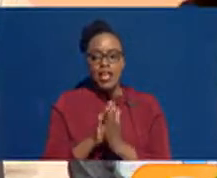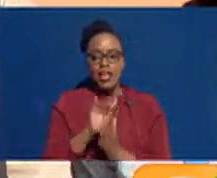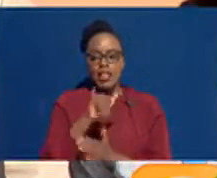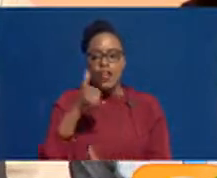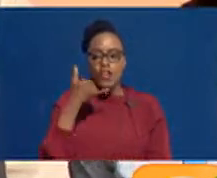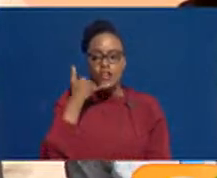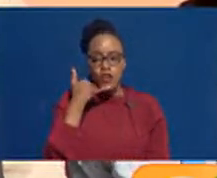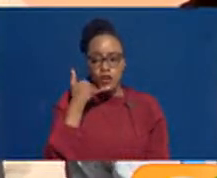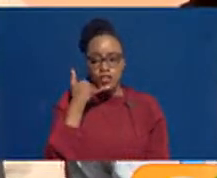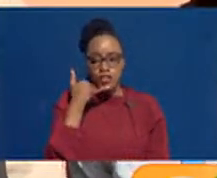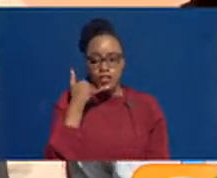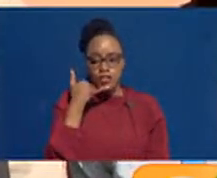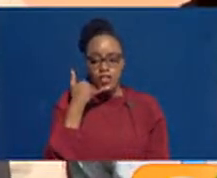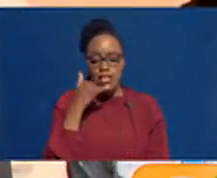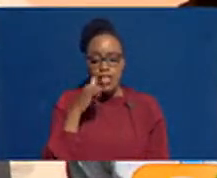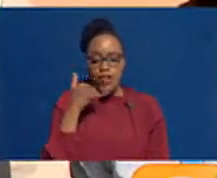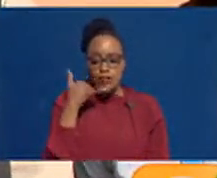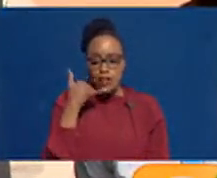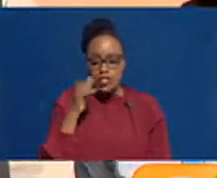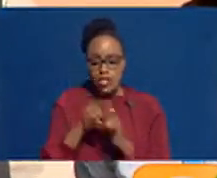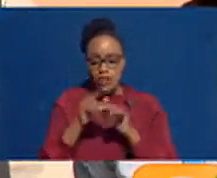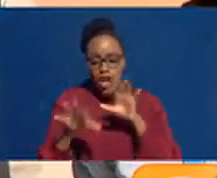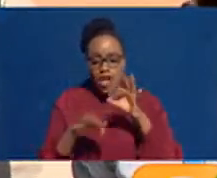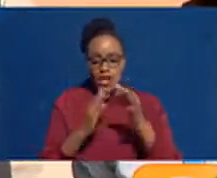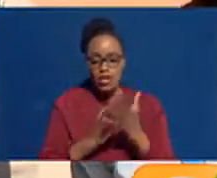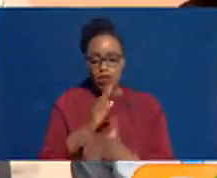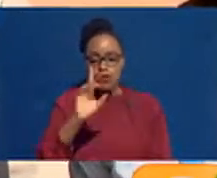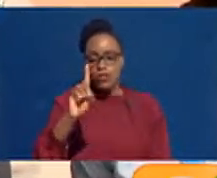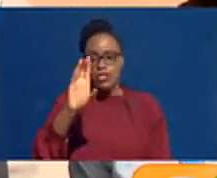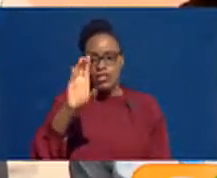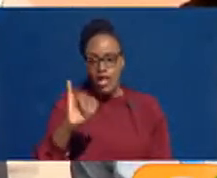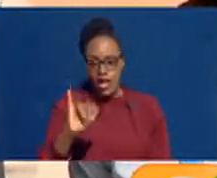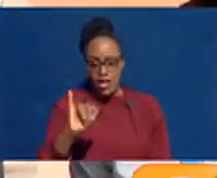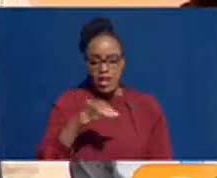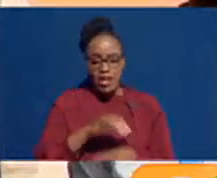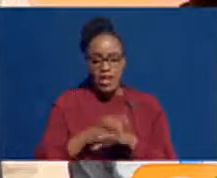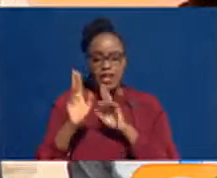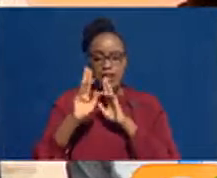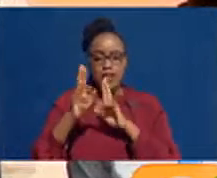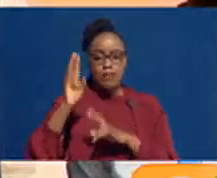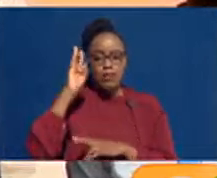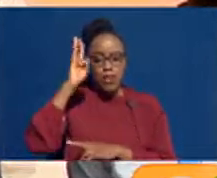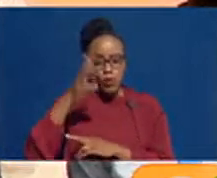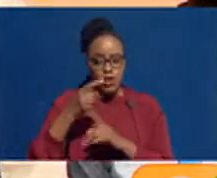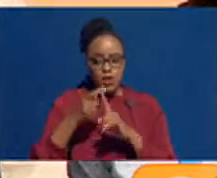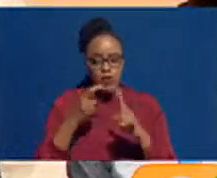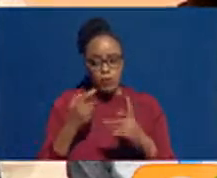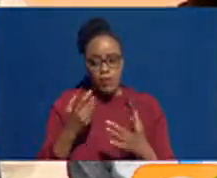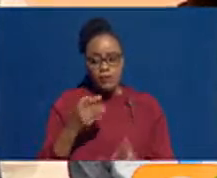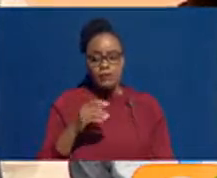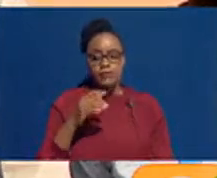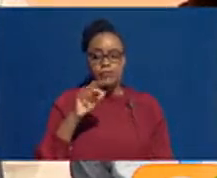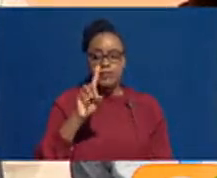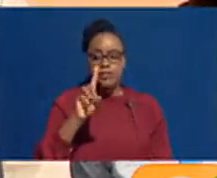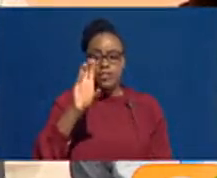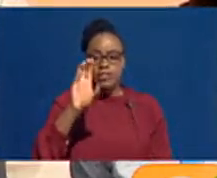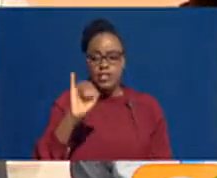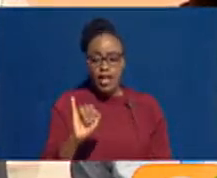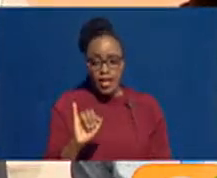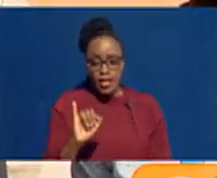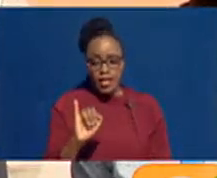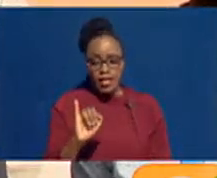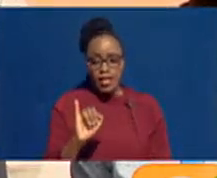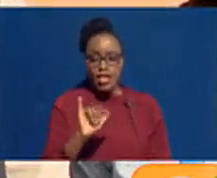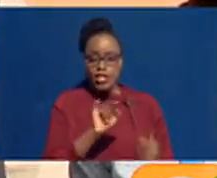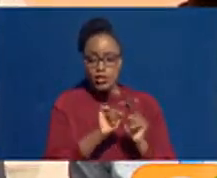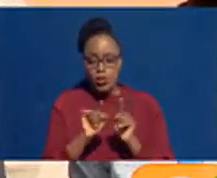phones are being analyzed by the DCI. We will get the report from the Directorate of Criminal Investigations.